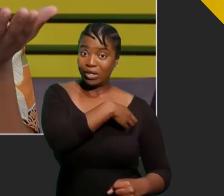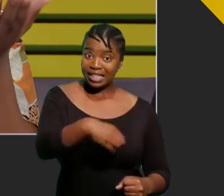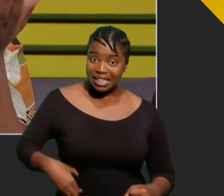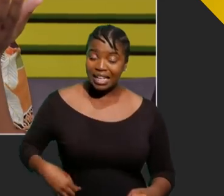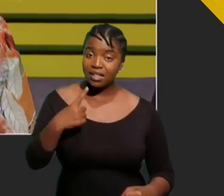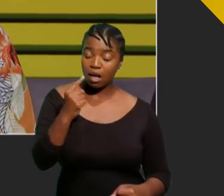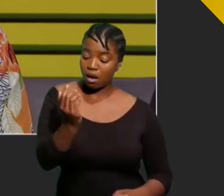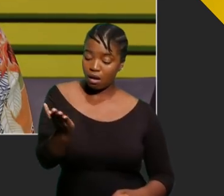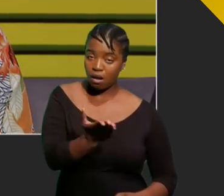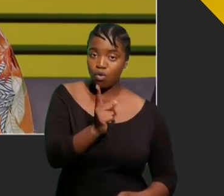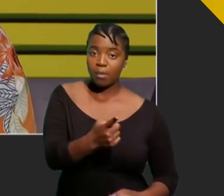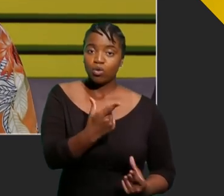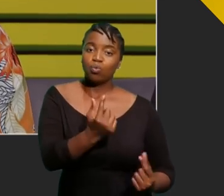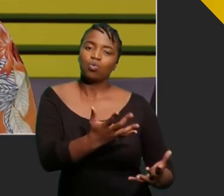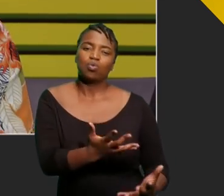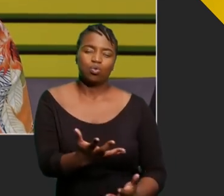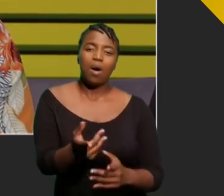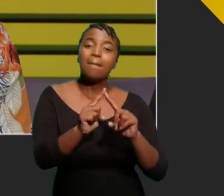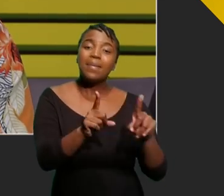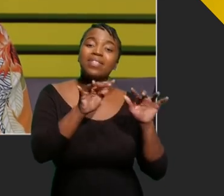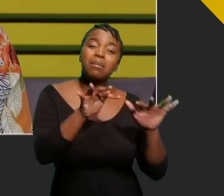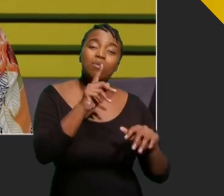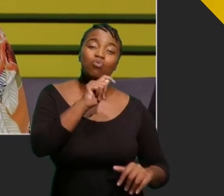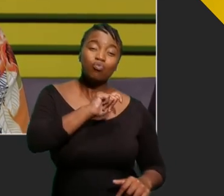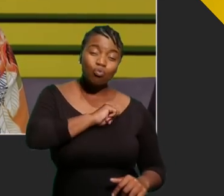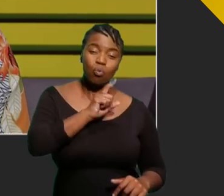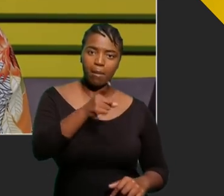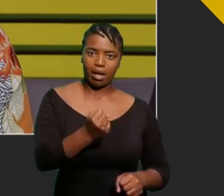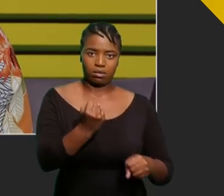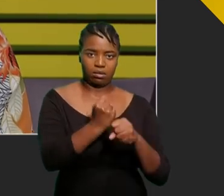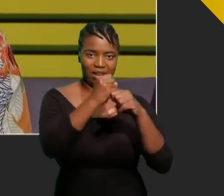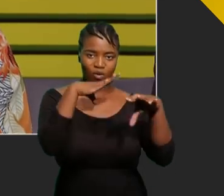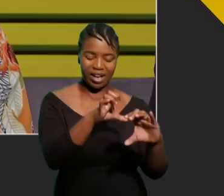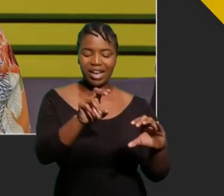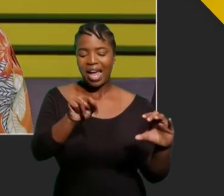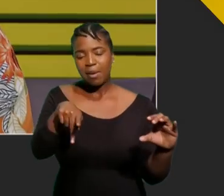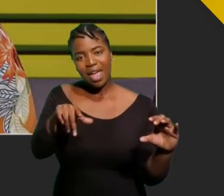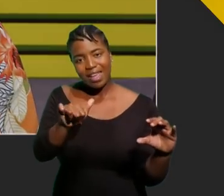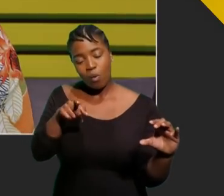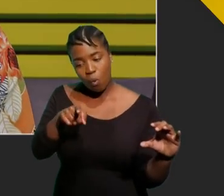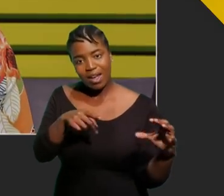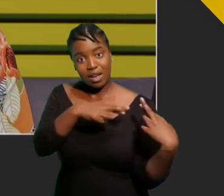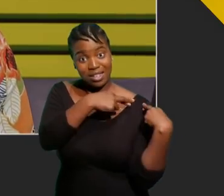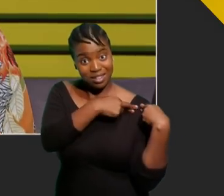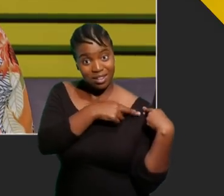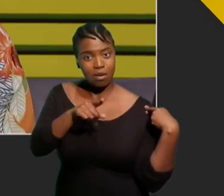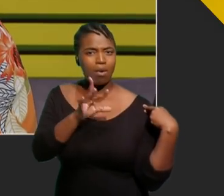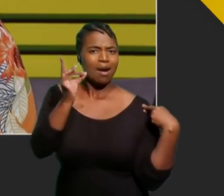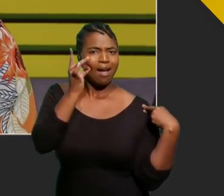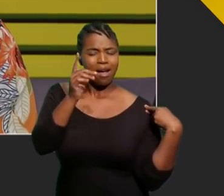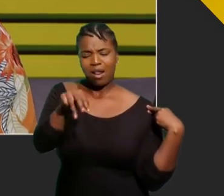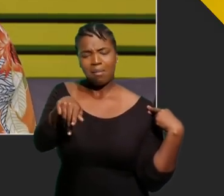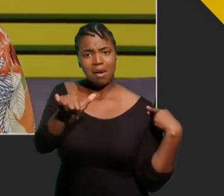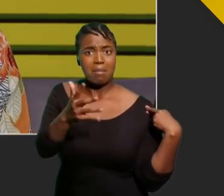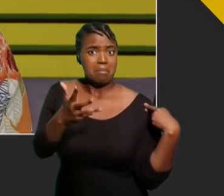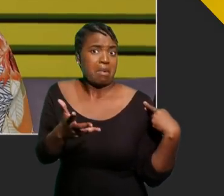from the commissions themselves. But the people that we need to be actually putting our efforts into is the NPA, because it's up to them. And I heard Batemba saying they might be